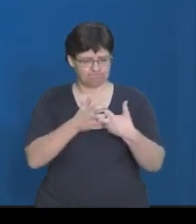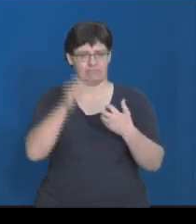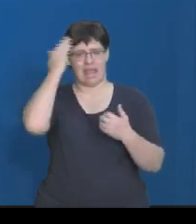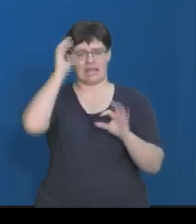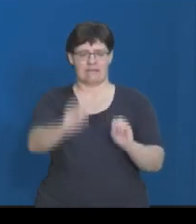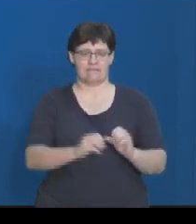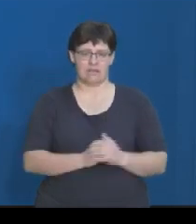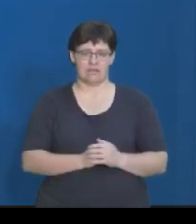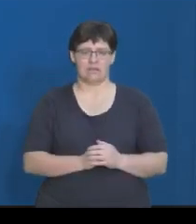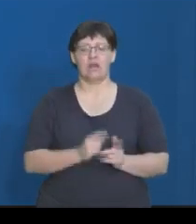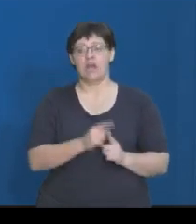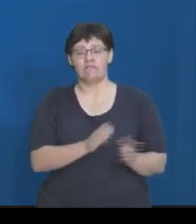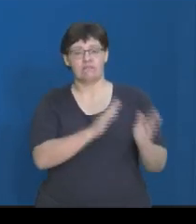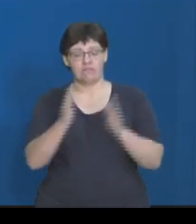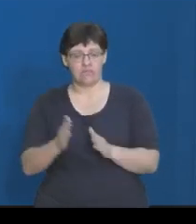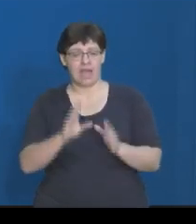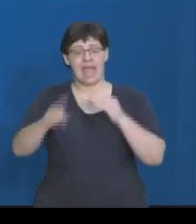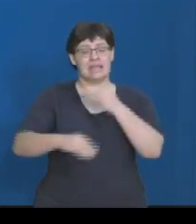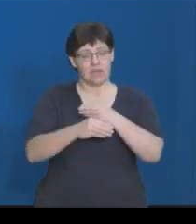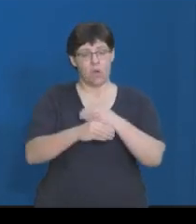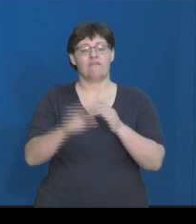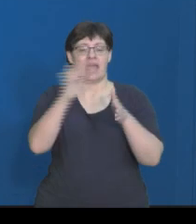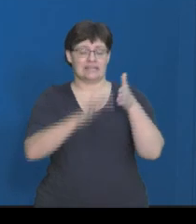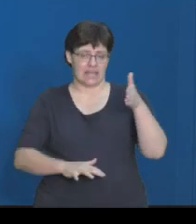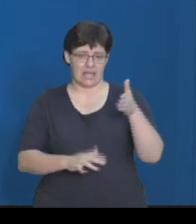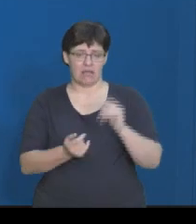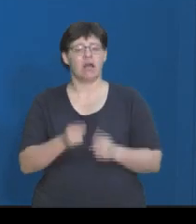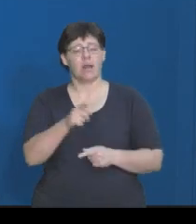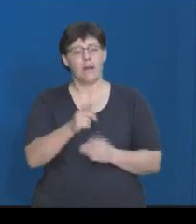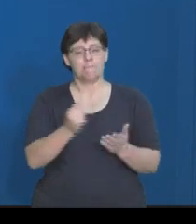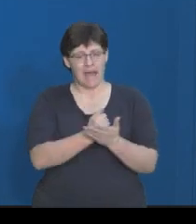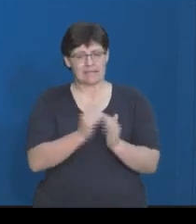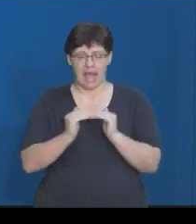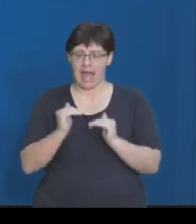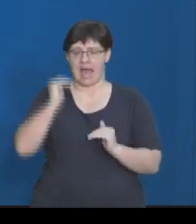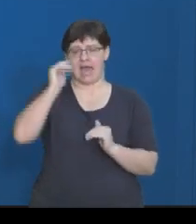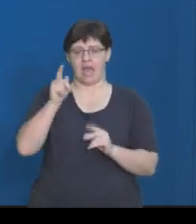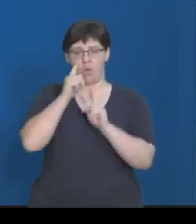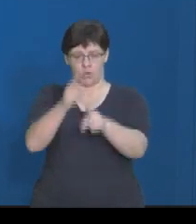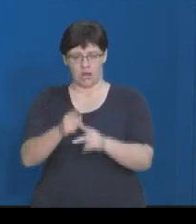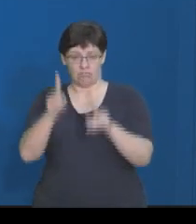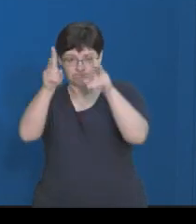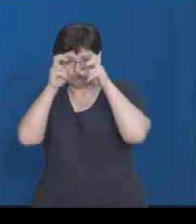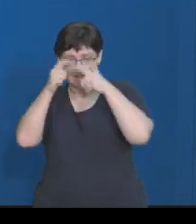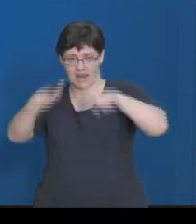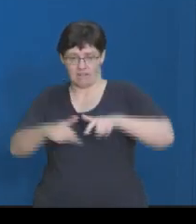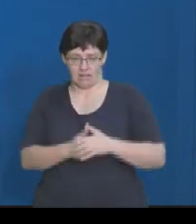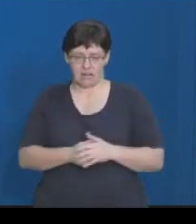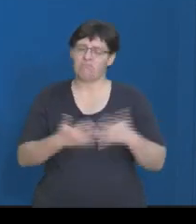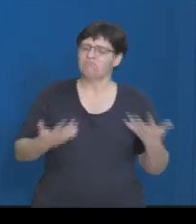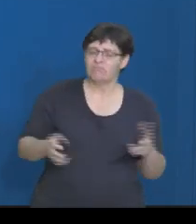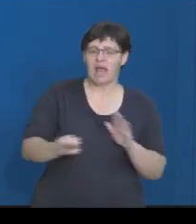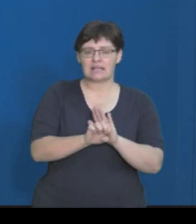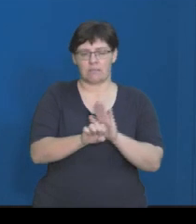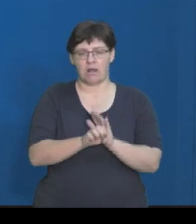Right. When we move on to the additional part of the essay, it should be of a higher order, cognitive level. Like, for